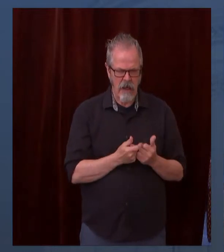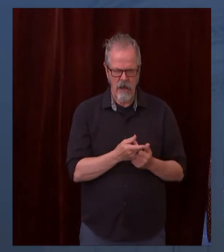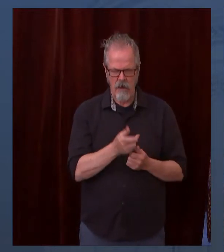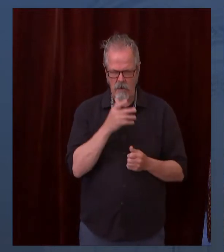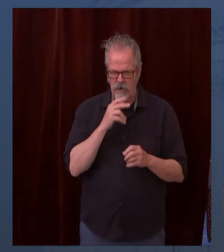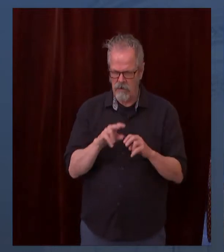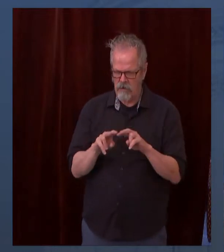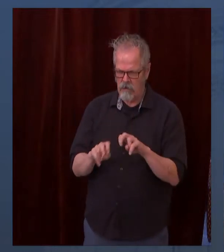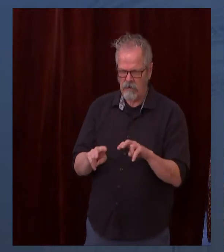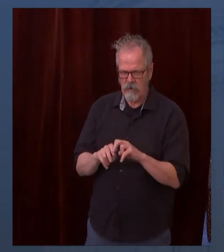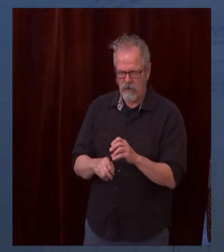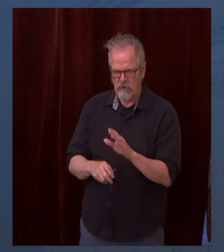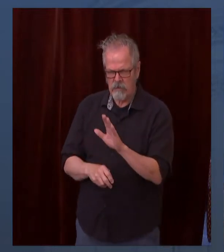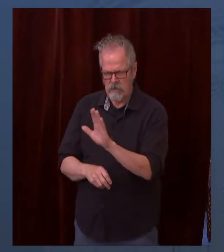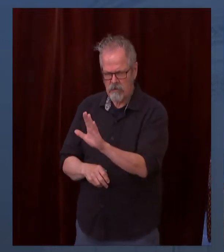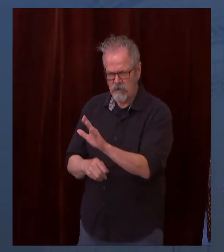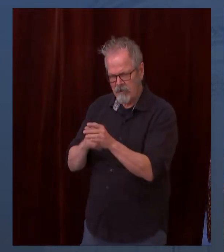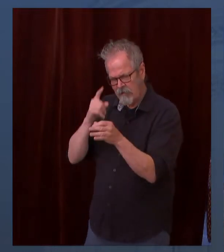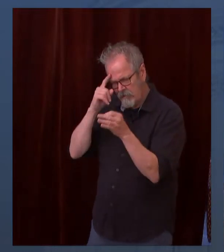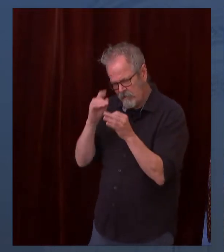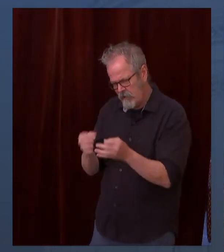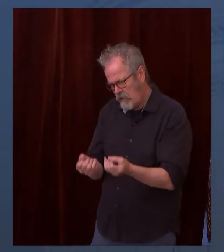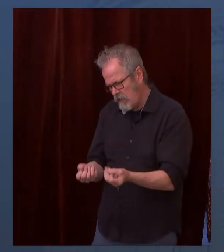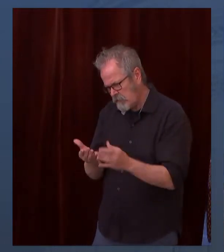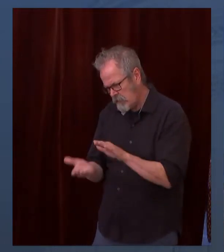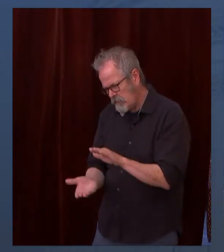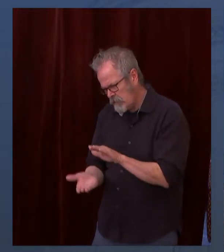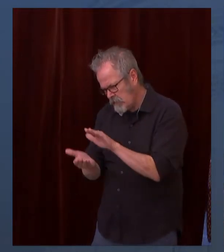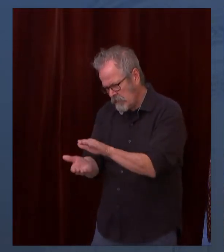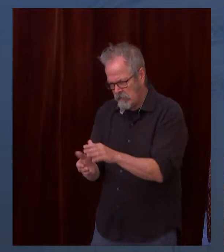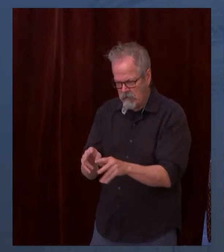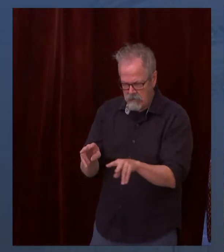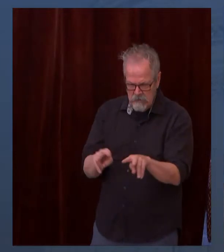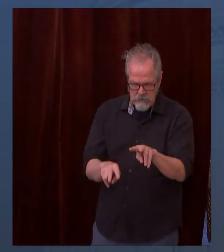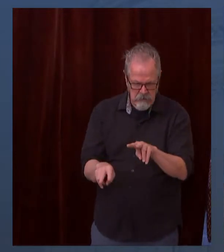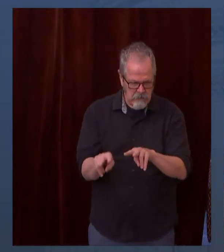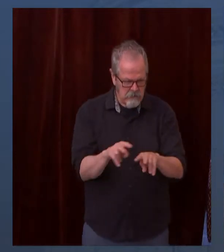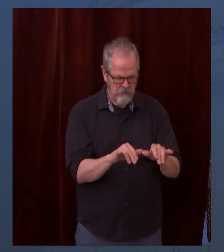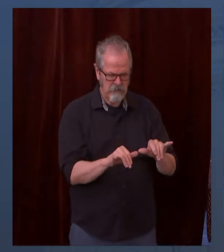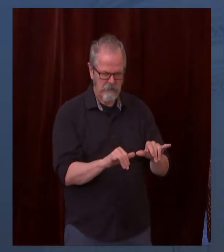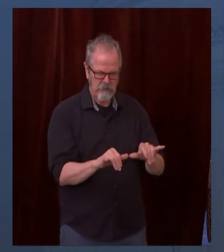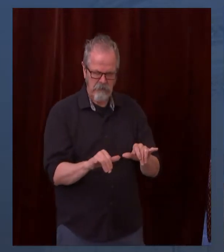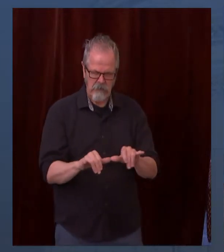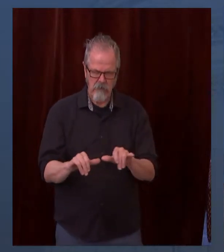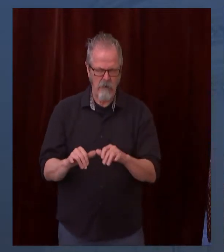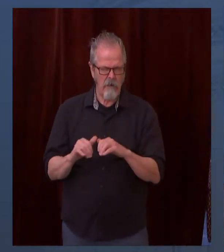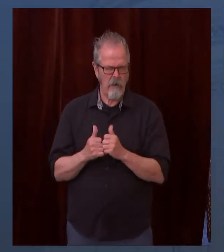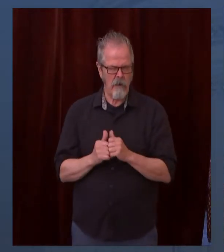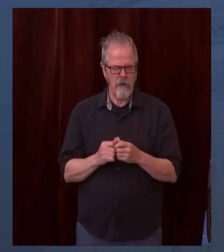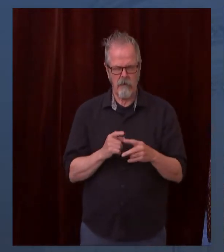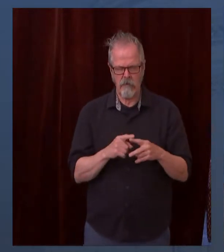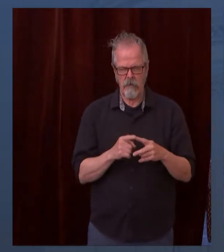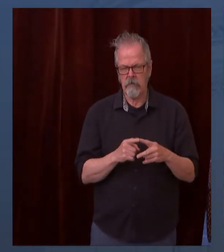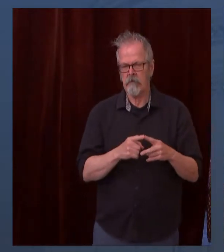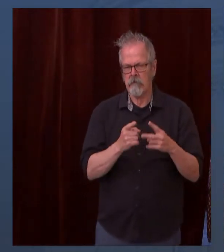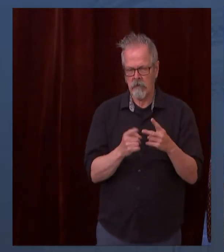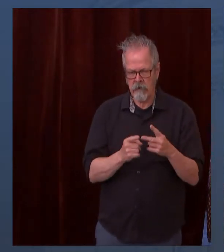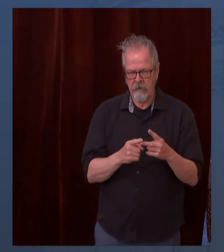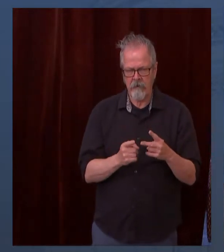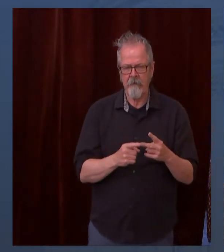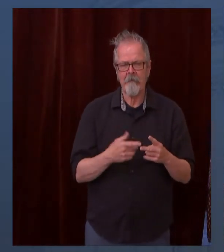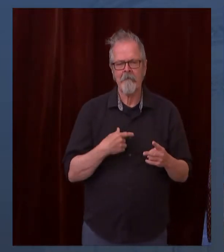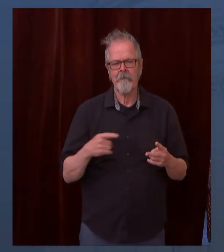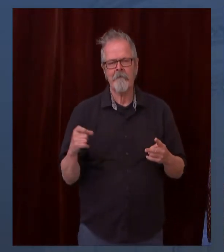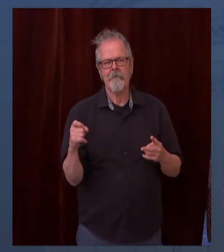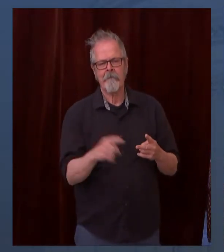a little bit more explanation there. And then secondly, is there any sense, are we getting to a point where rather than vaccine hesitancy,